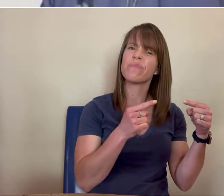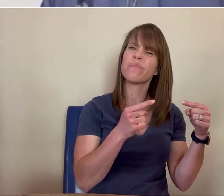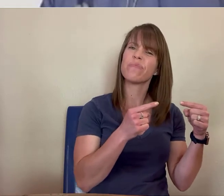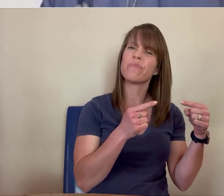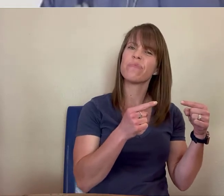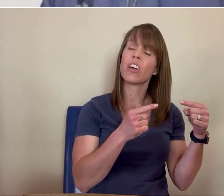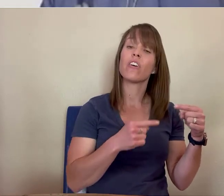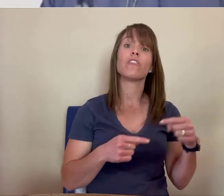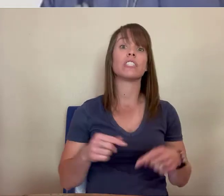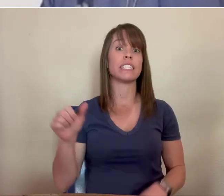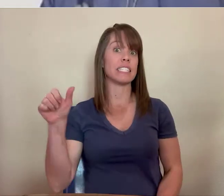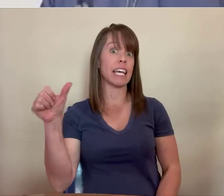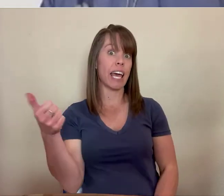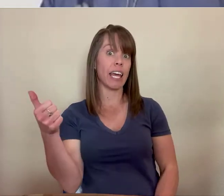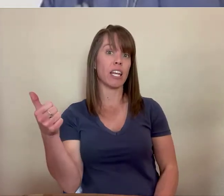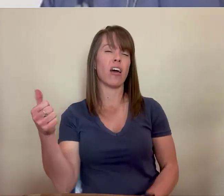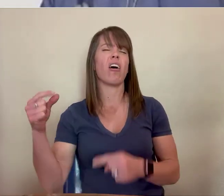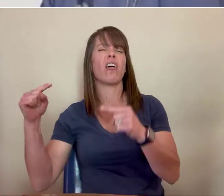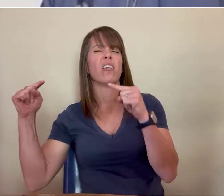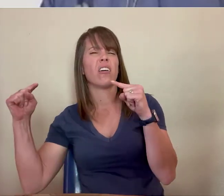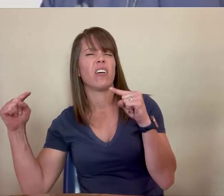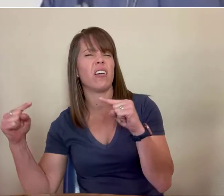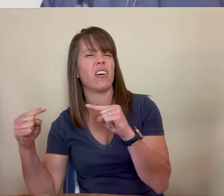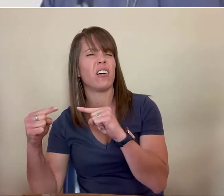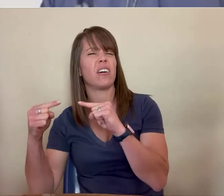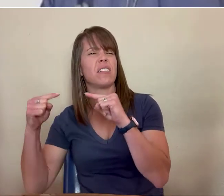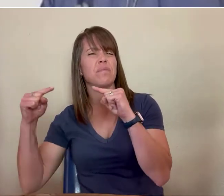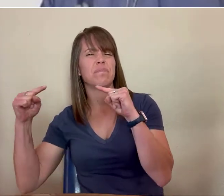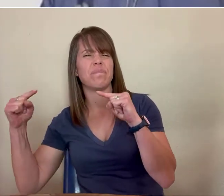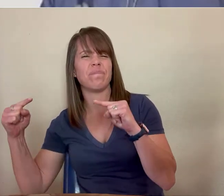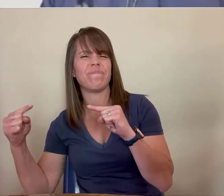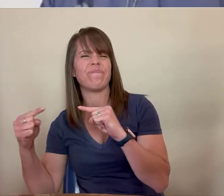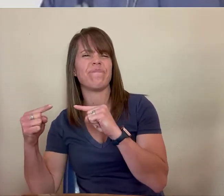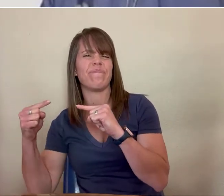hurts, versus 10,